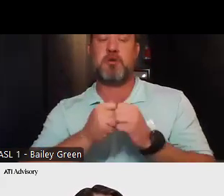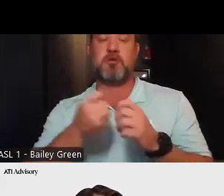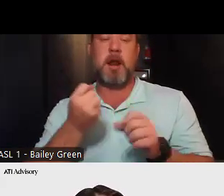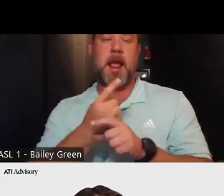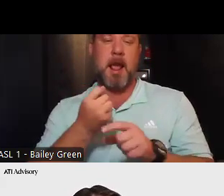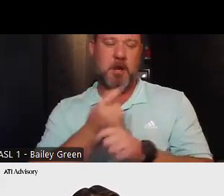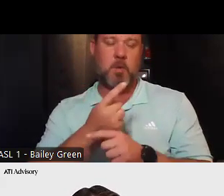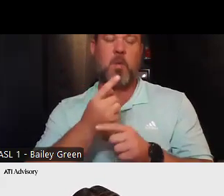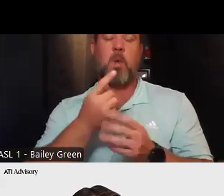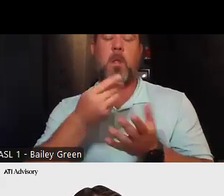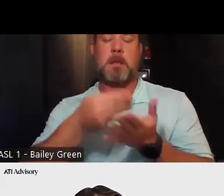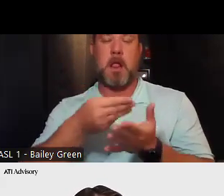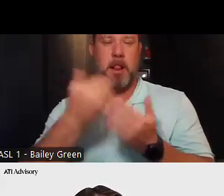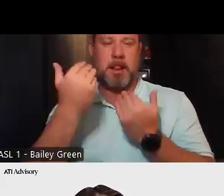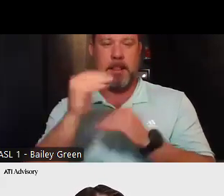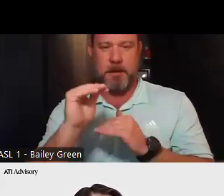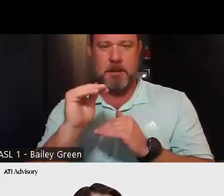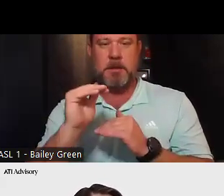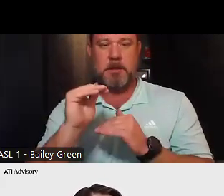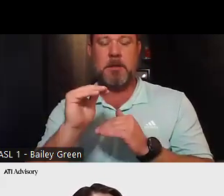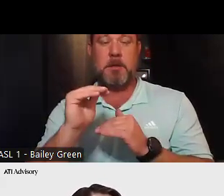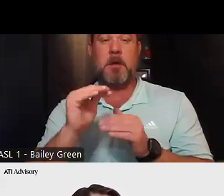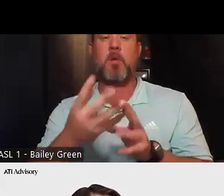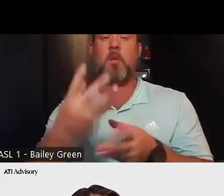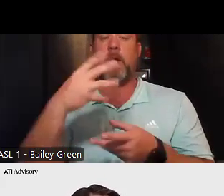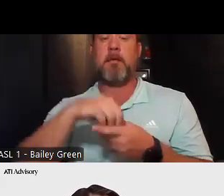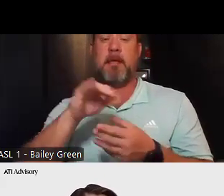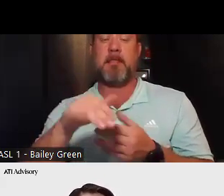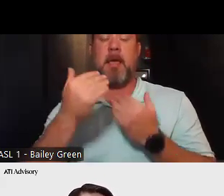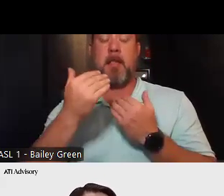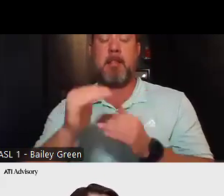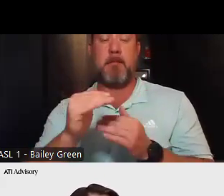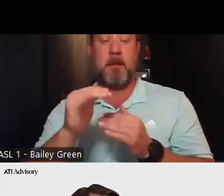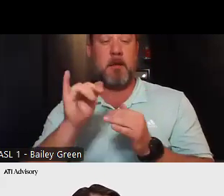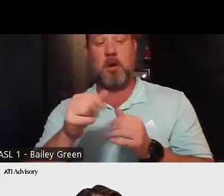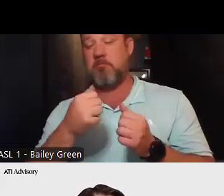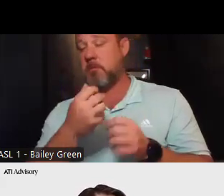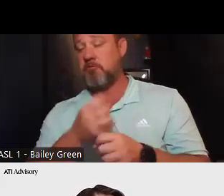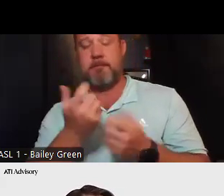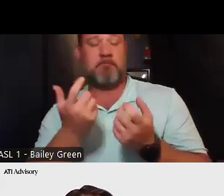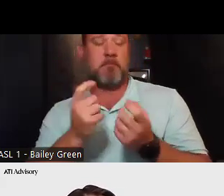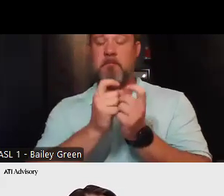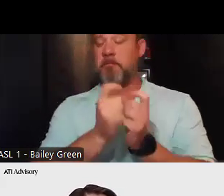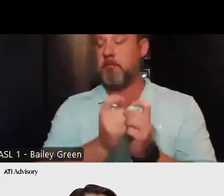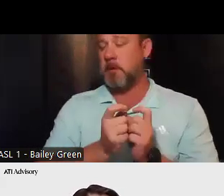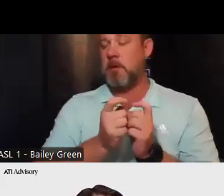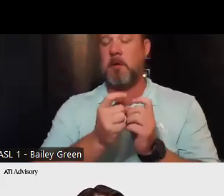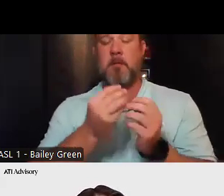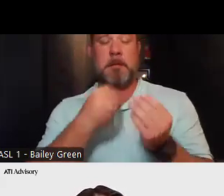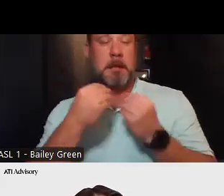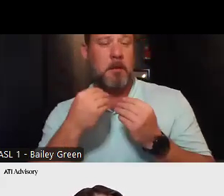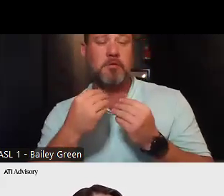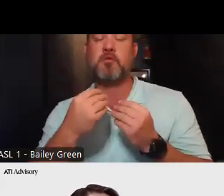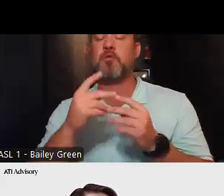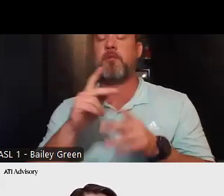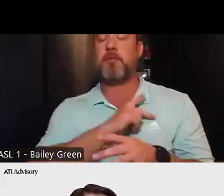annual dollar limited benefit. And within that limited dollar benefit, you could get everything from medically tailored meals to personal